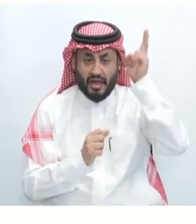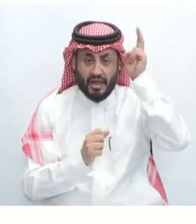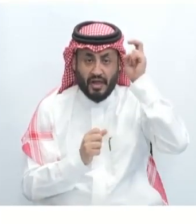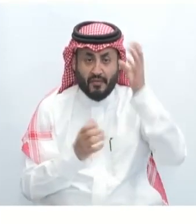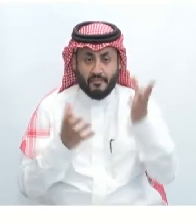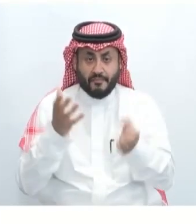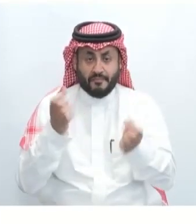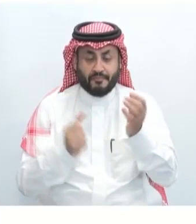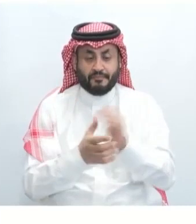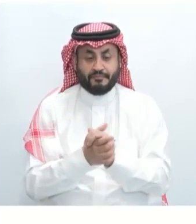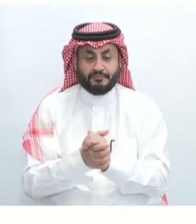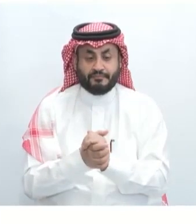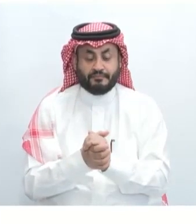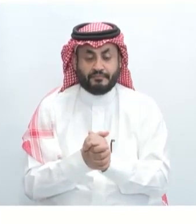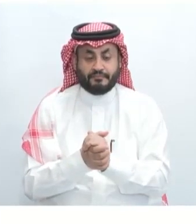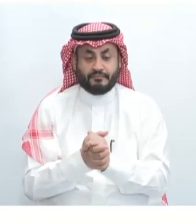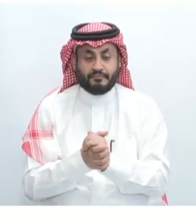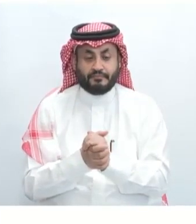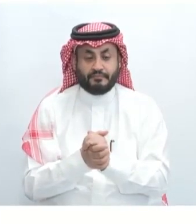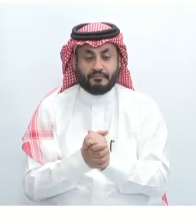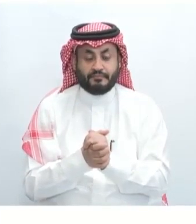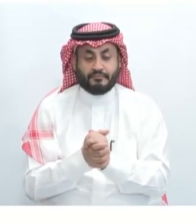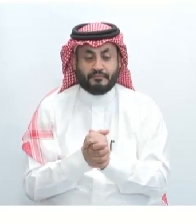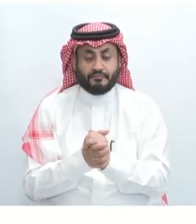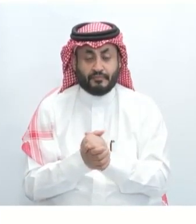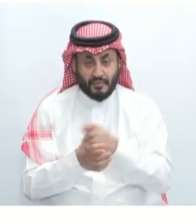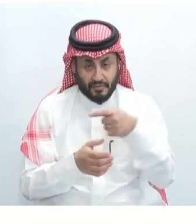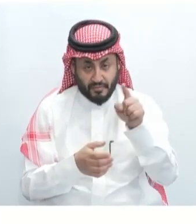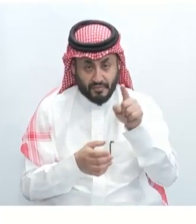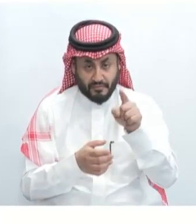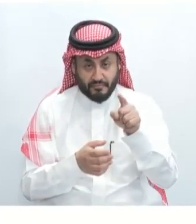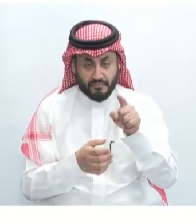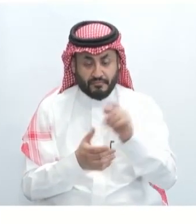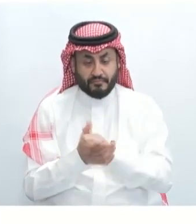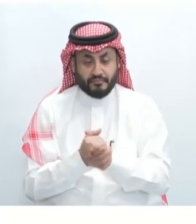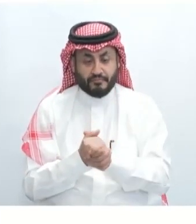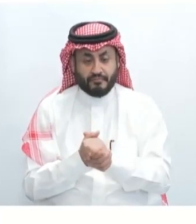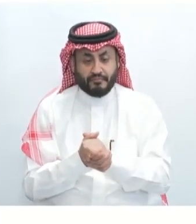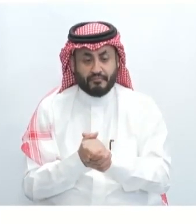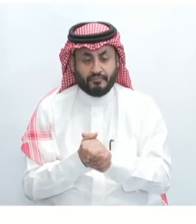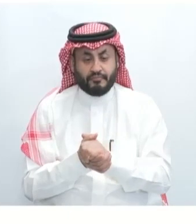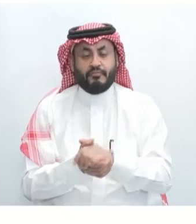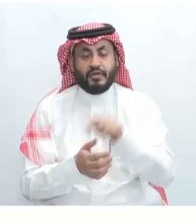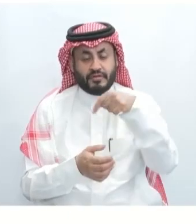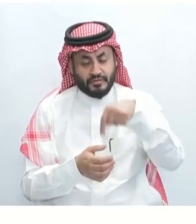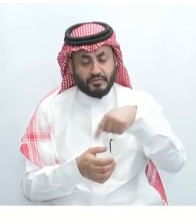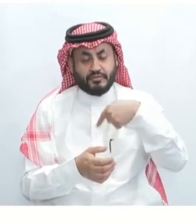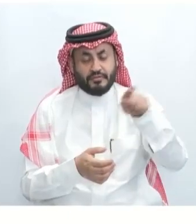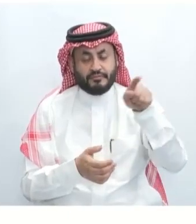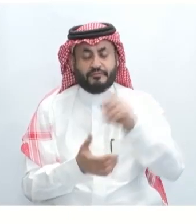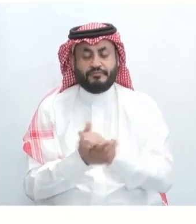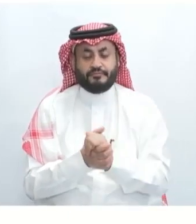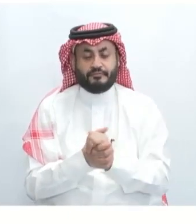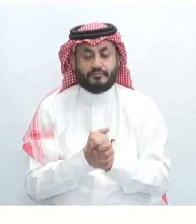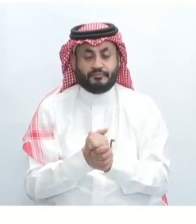cow. Is that right? Is that right? Yes, it